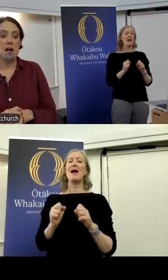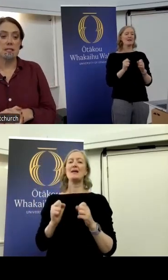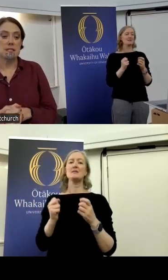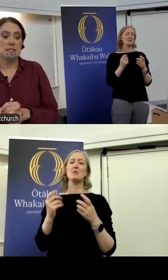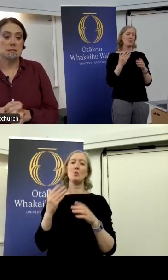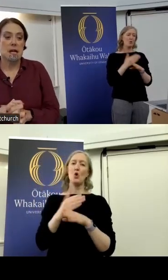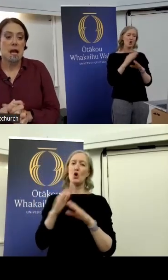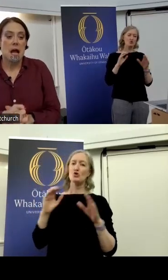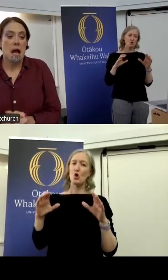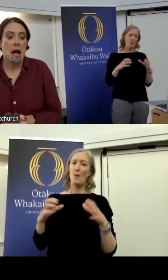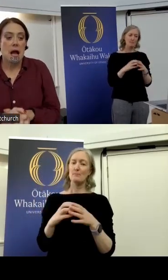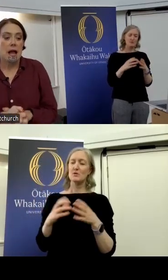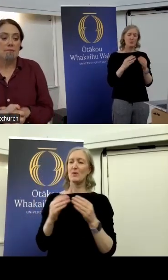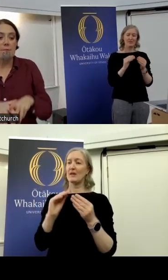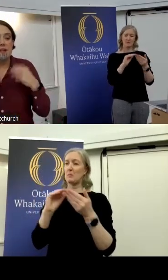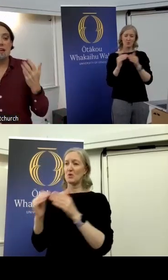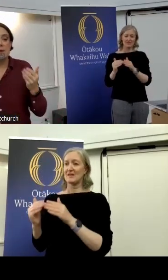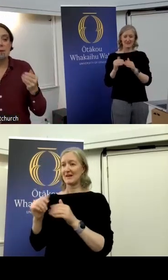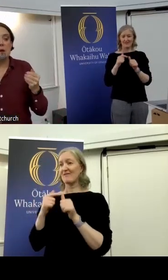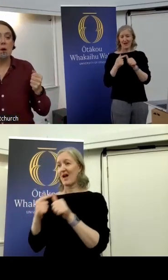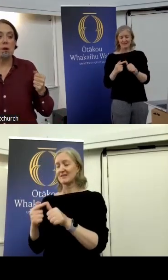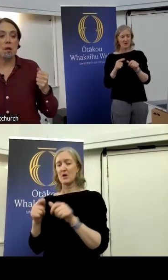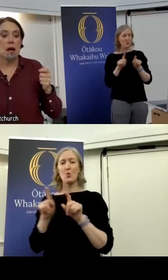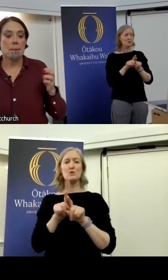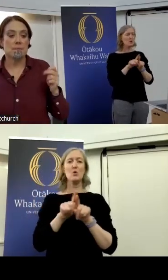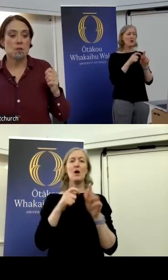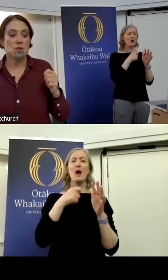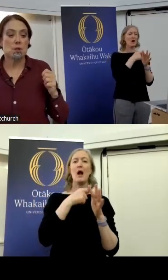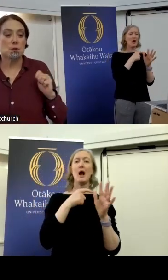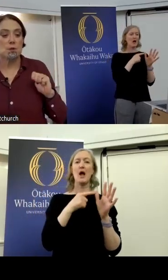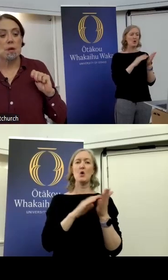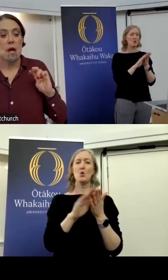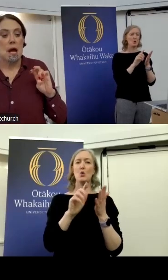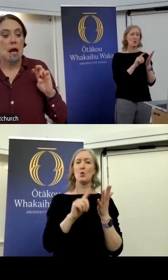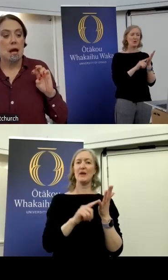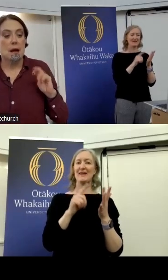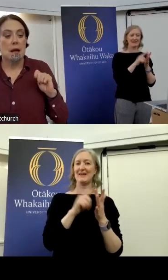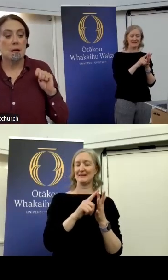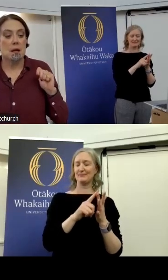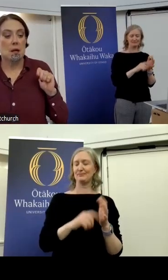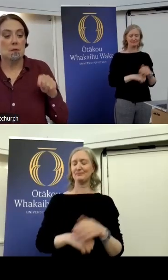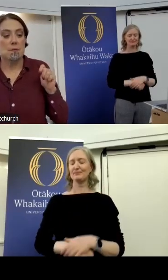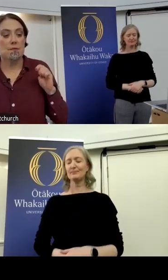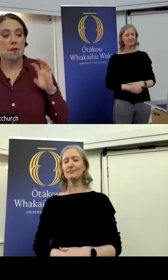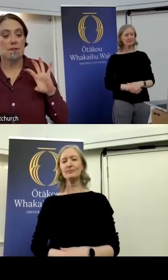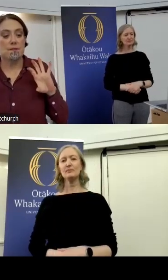community advisors. And from there, we went on to